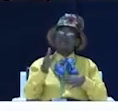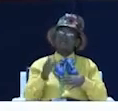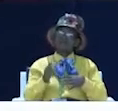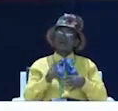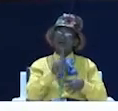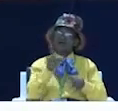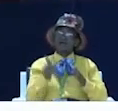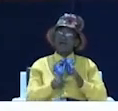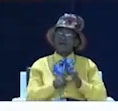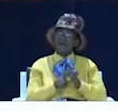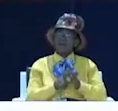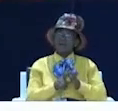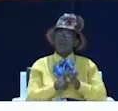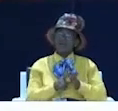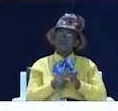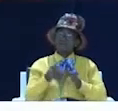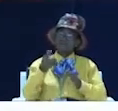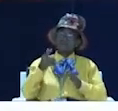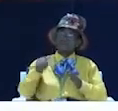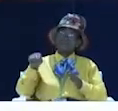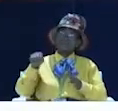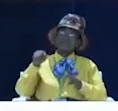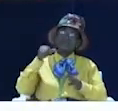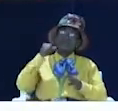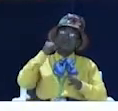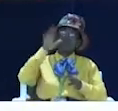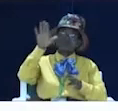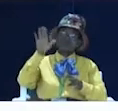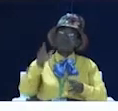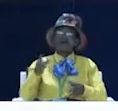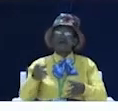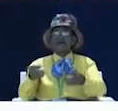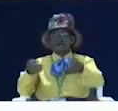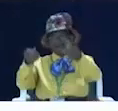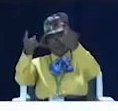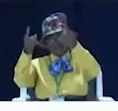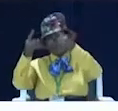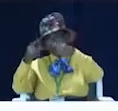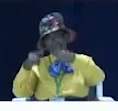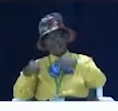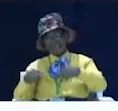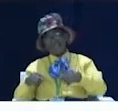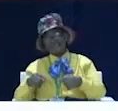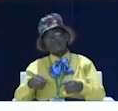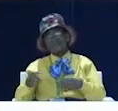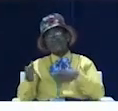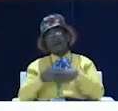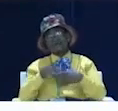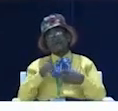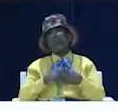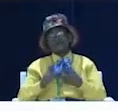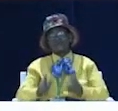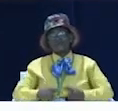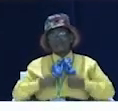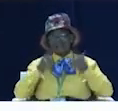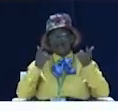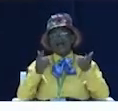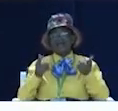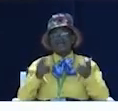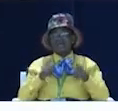I saw all of you standing up to praise God. Nobody asked you to, but you saw a